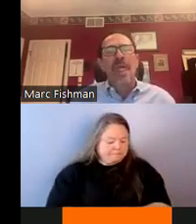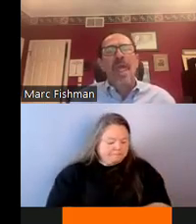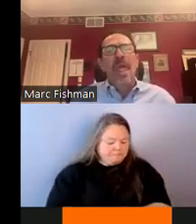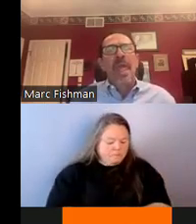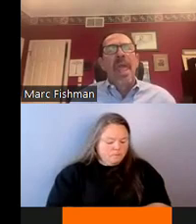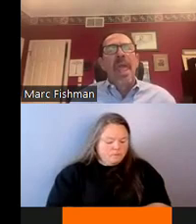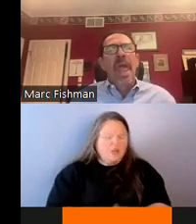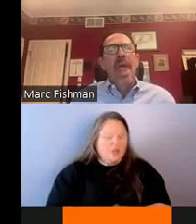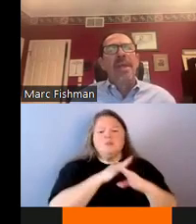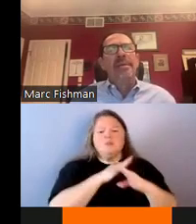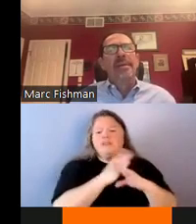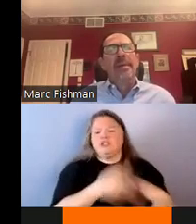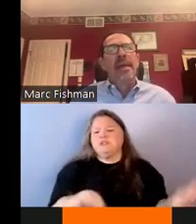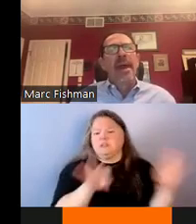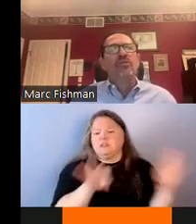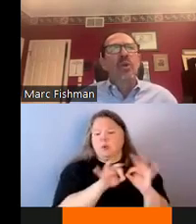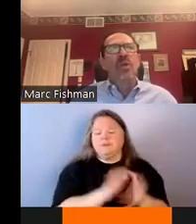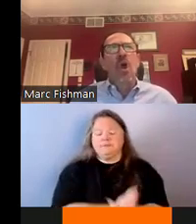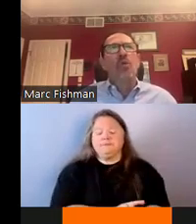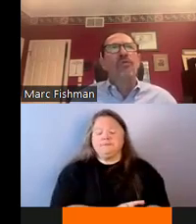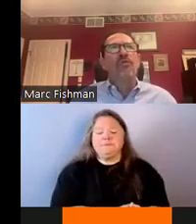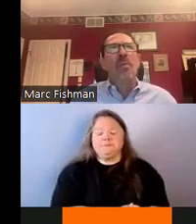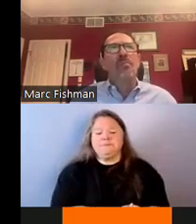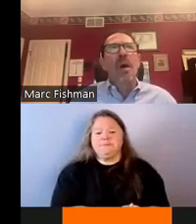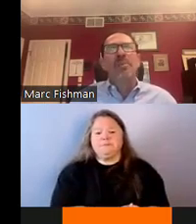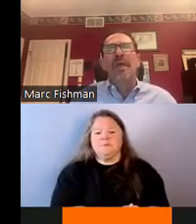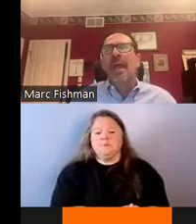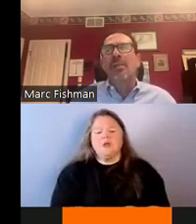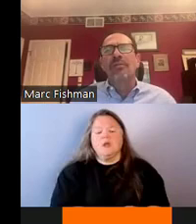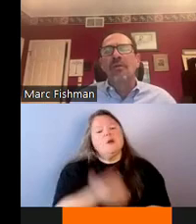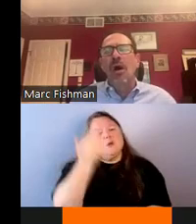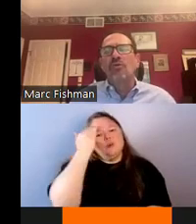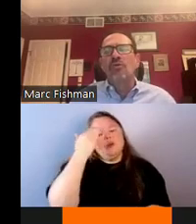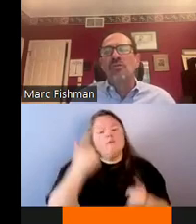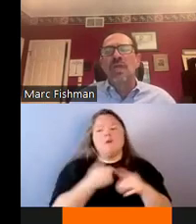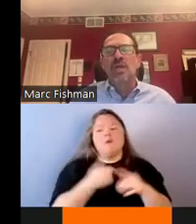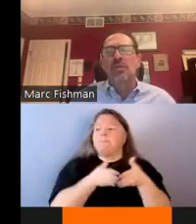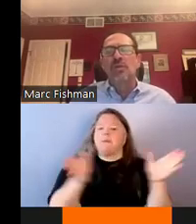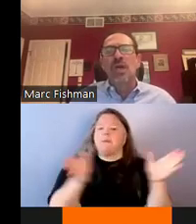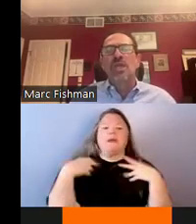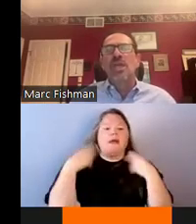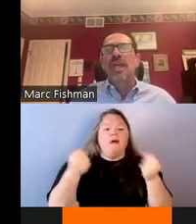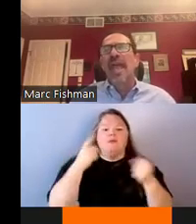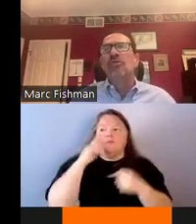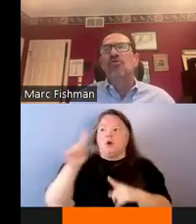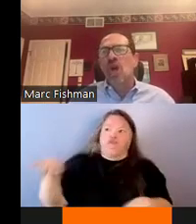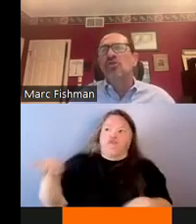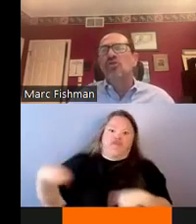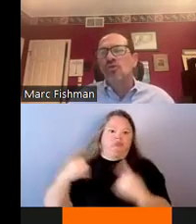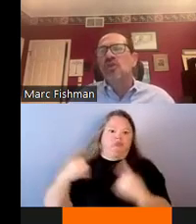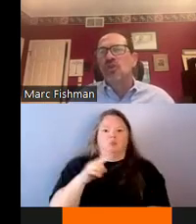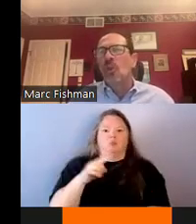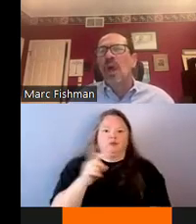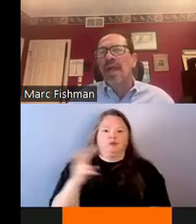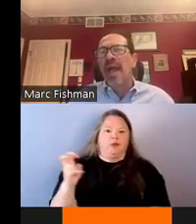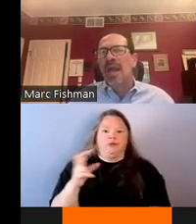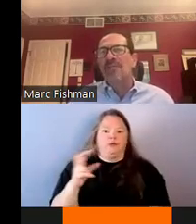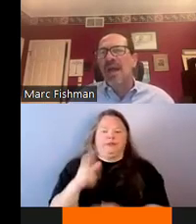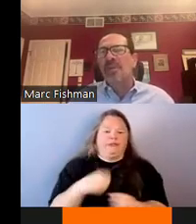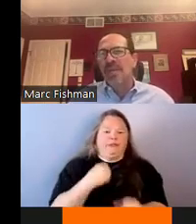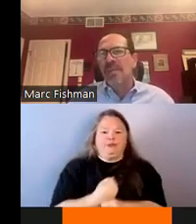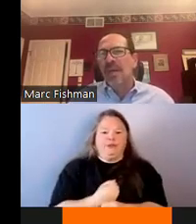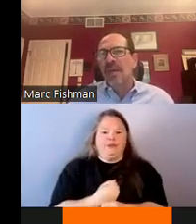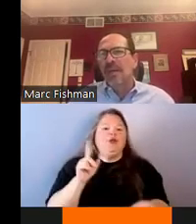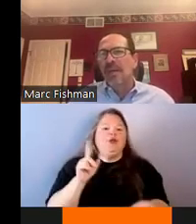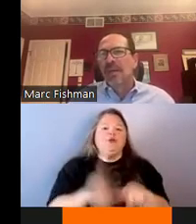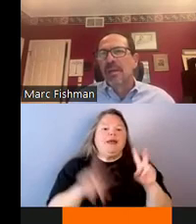important. And as we know from public health for hundreds of years, you can't just treat your way out of